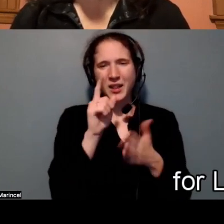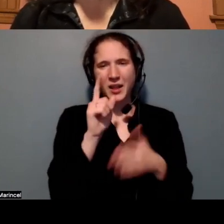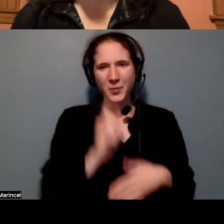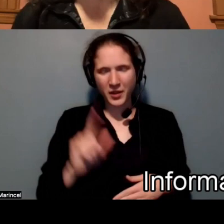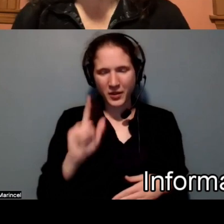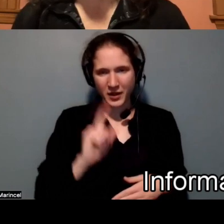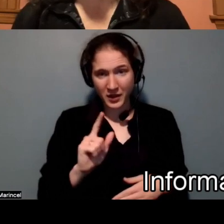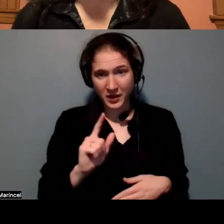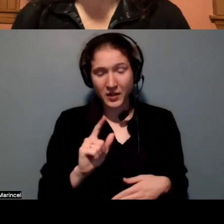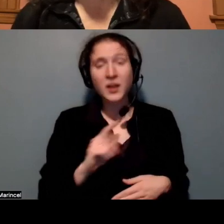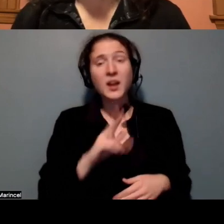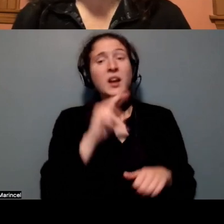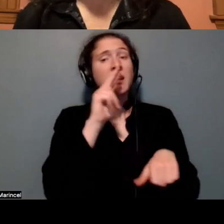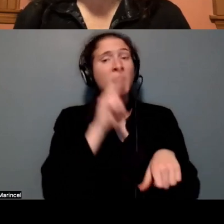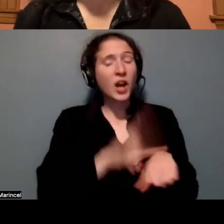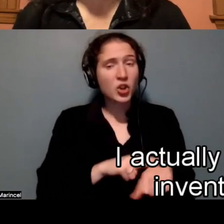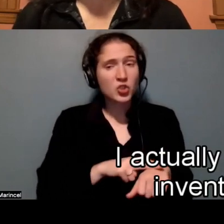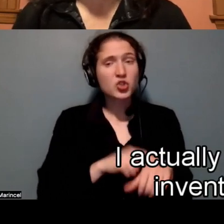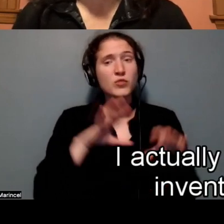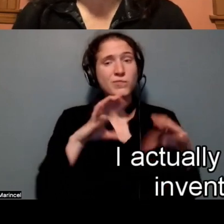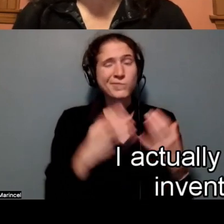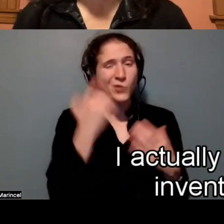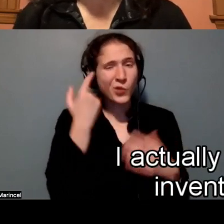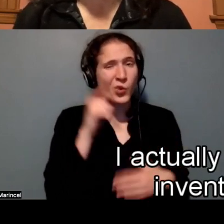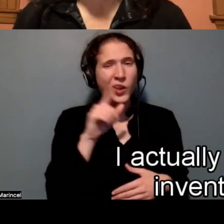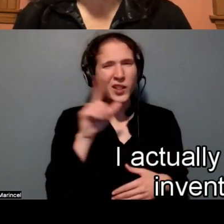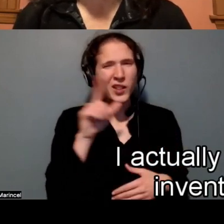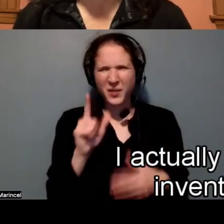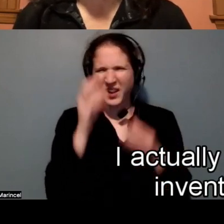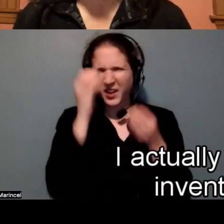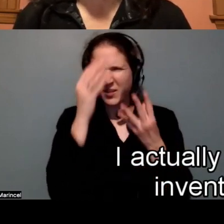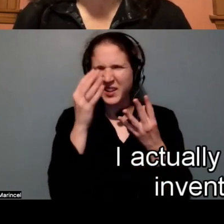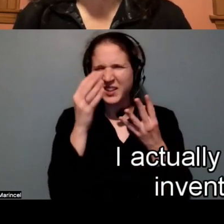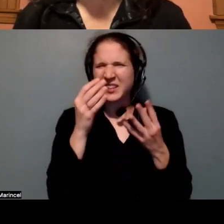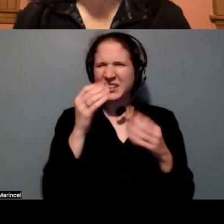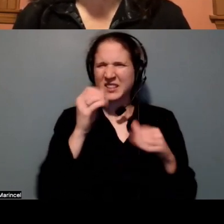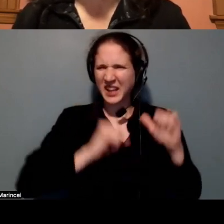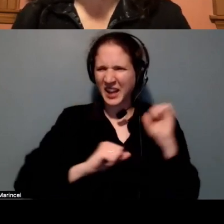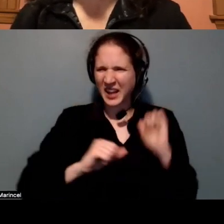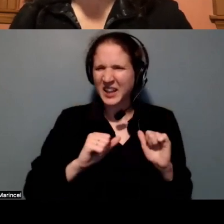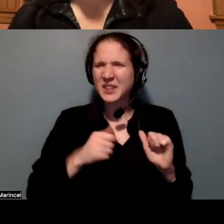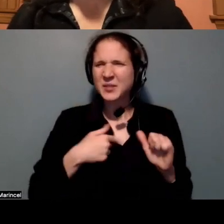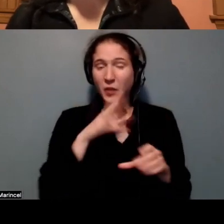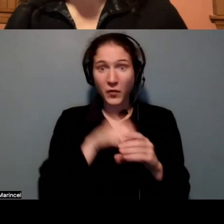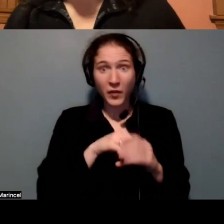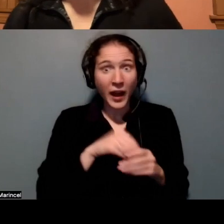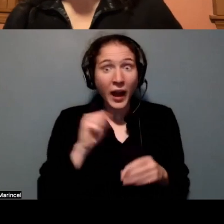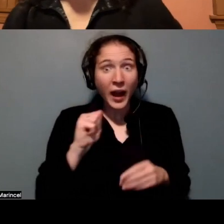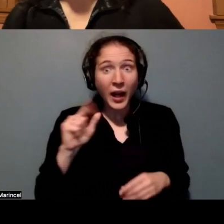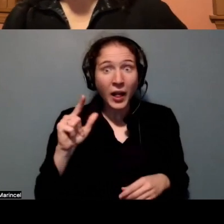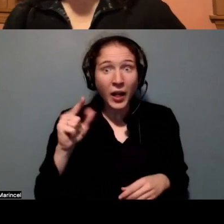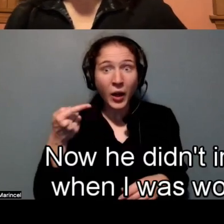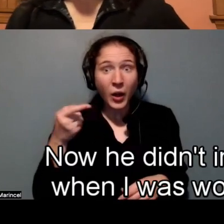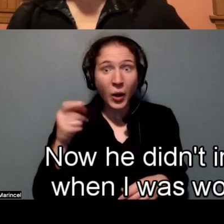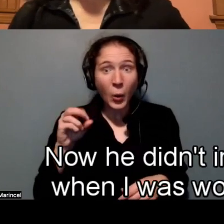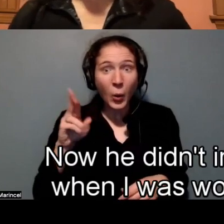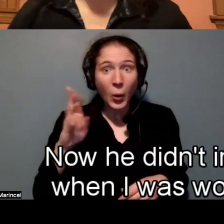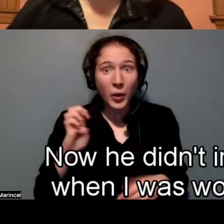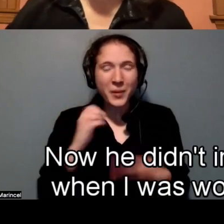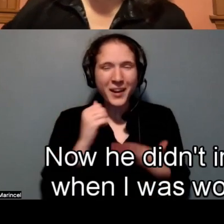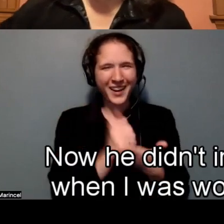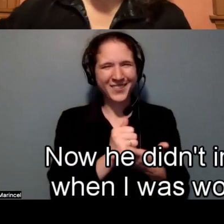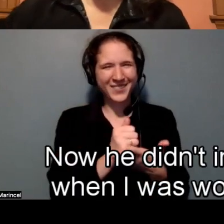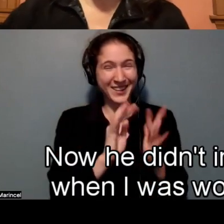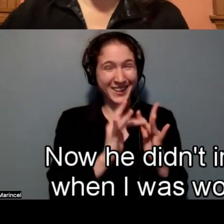Libraries and Information Science. I actually helped Al Gore invent the internet. Oh, wow. Now, he didn't